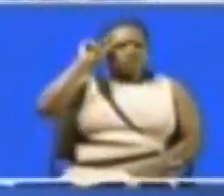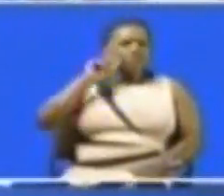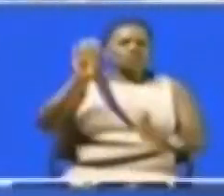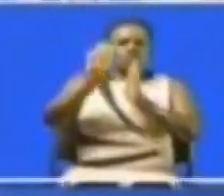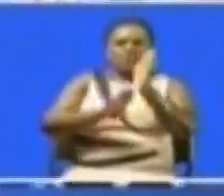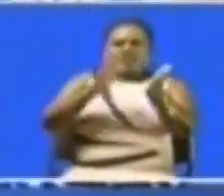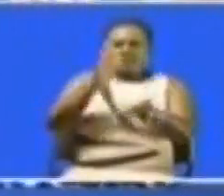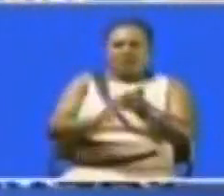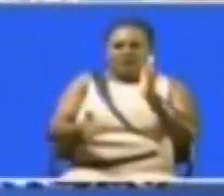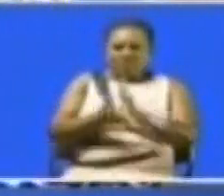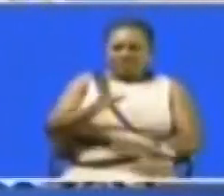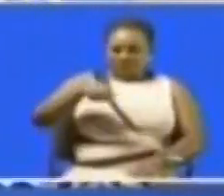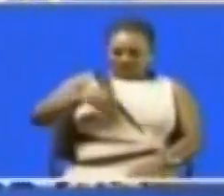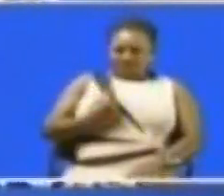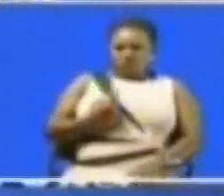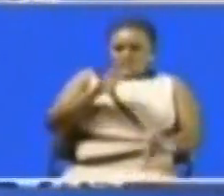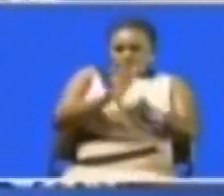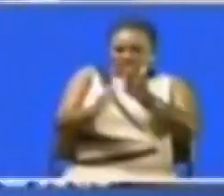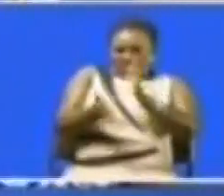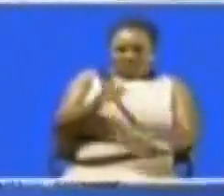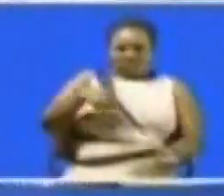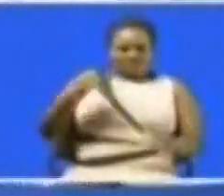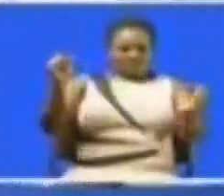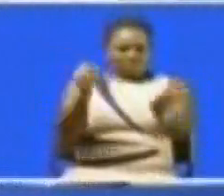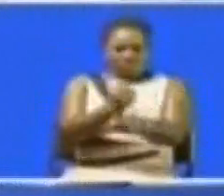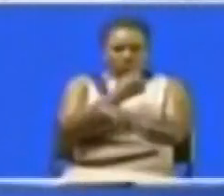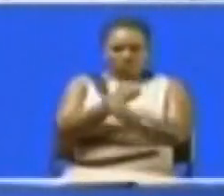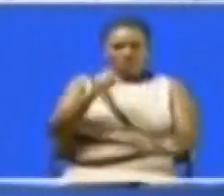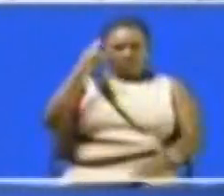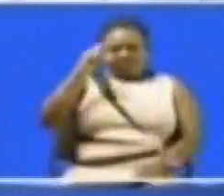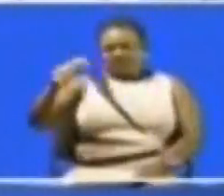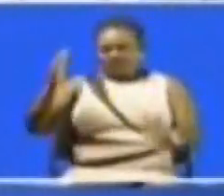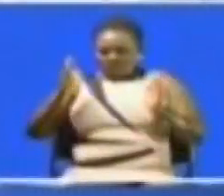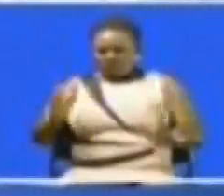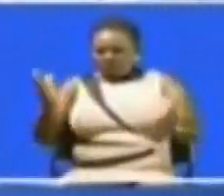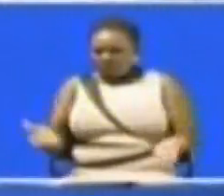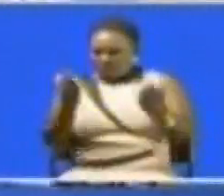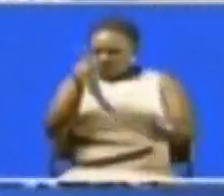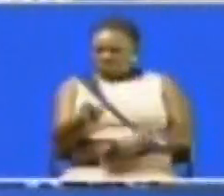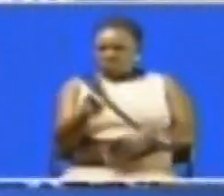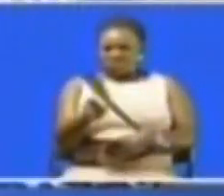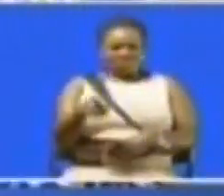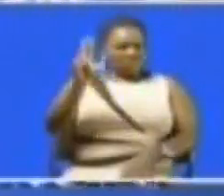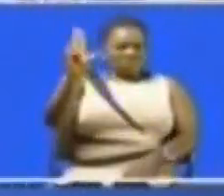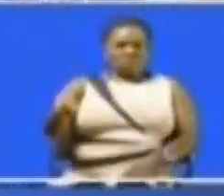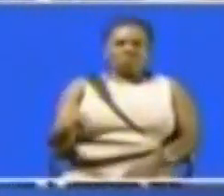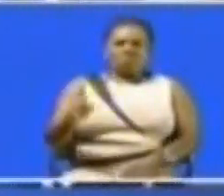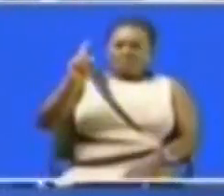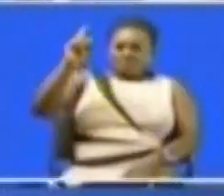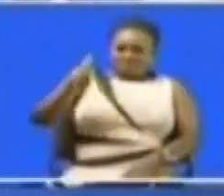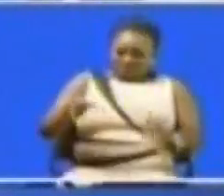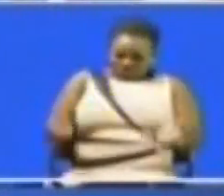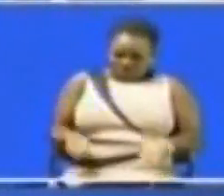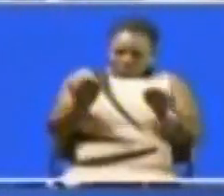be nothing for us without us. Don't think somebody will promote you. We must